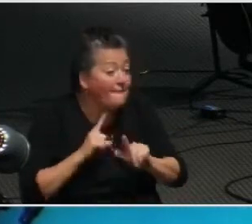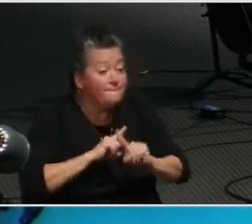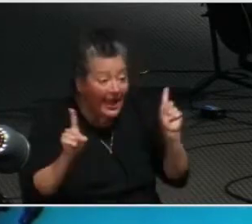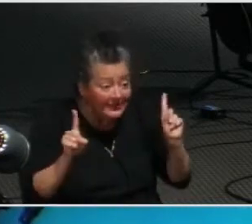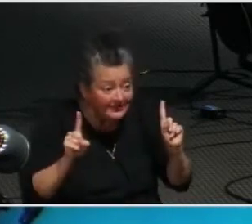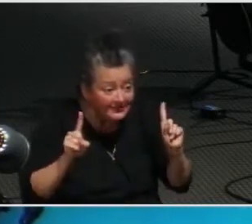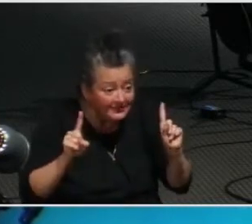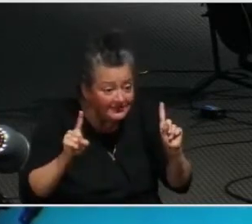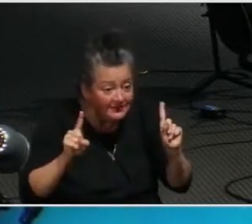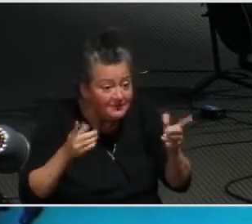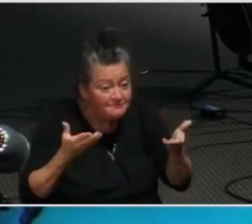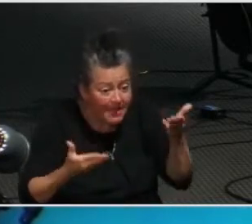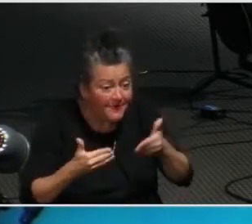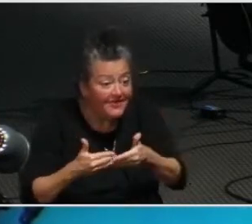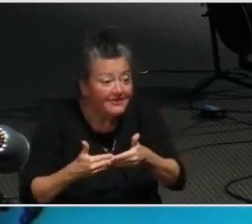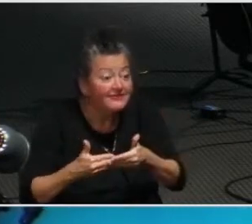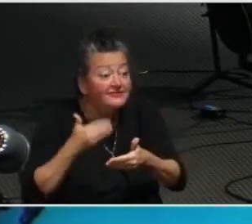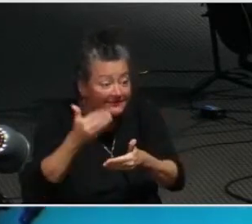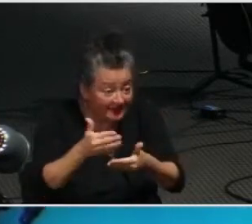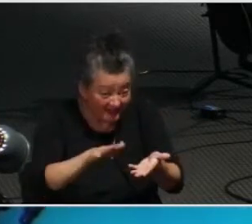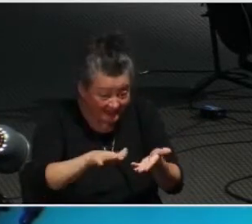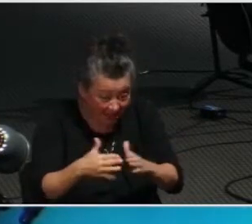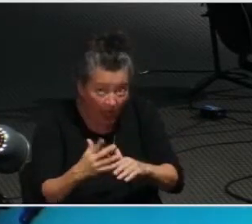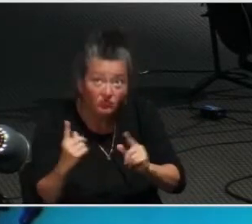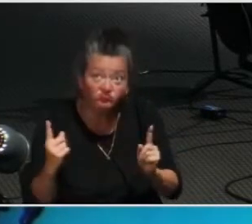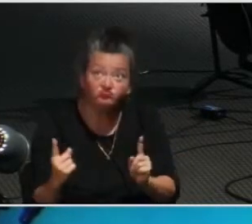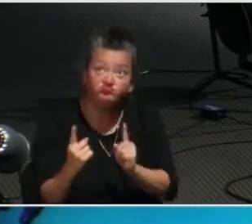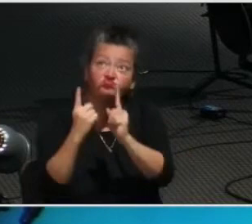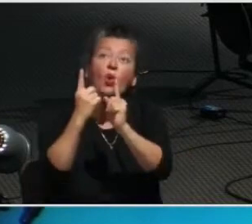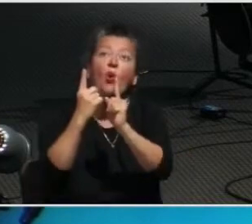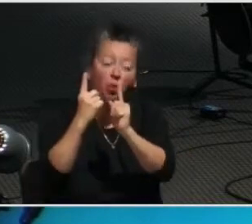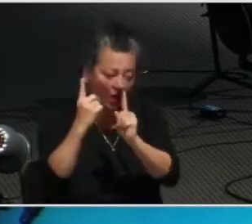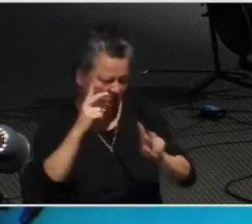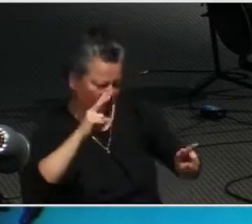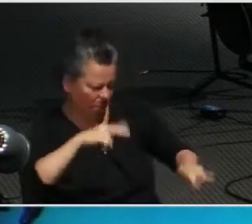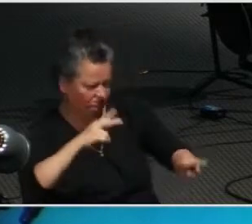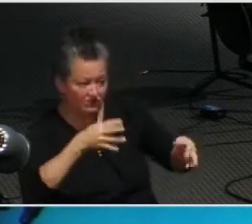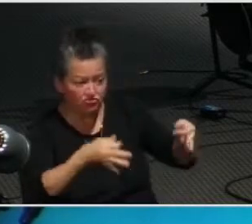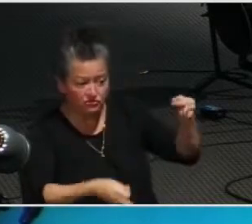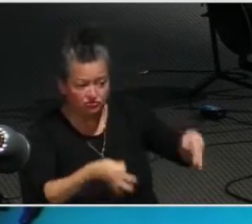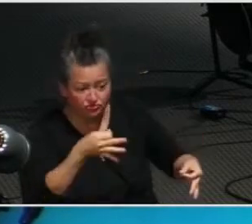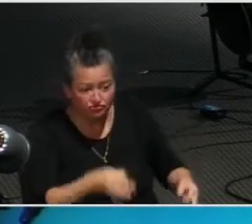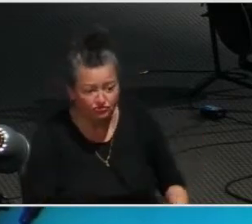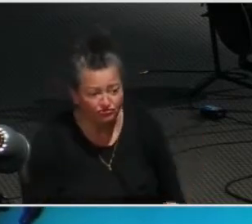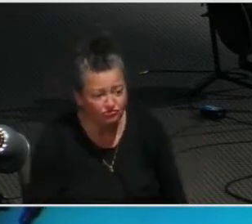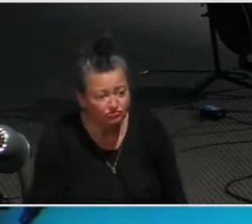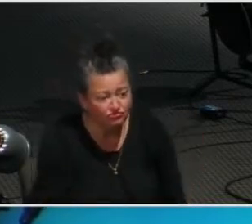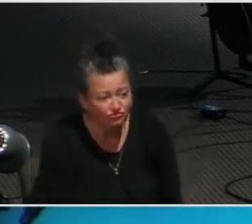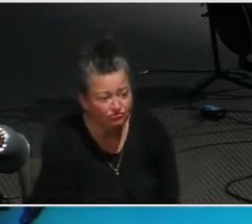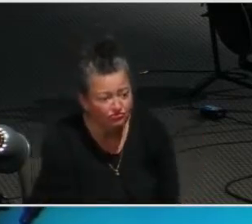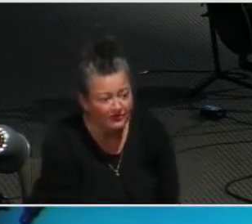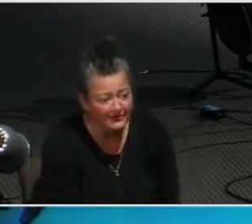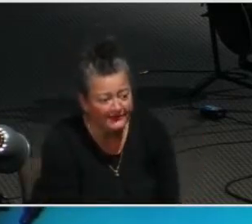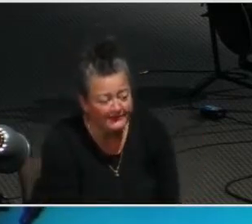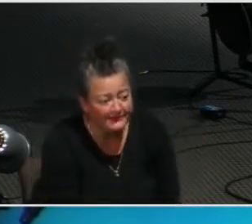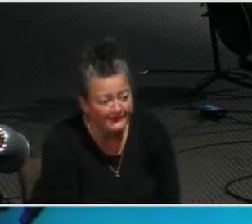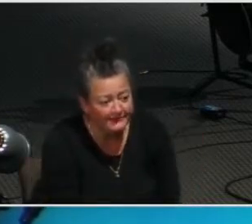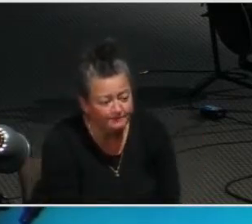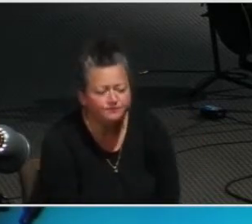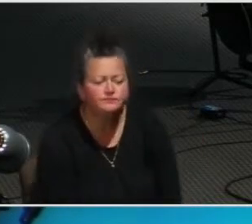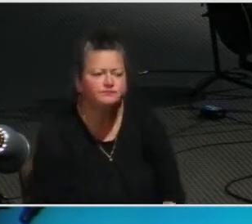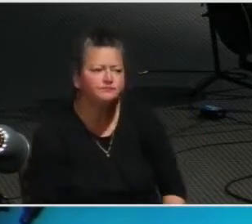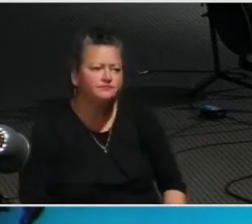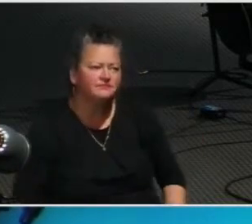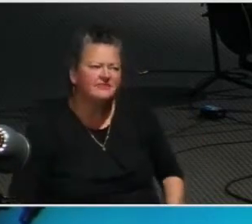And if we can't identify with the oppressed, maybe we're too insulated or unaware of the realities others